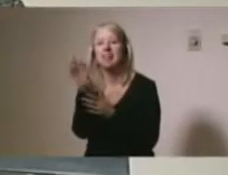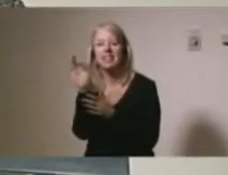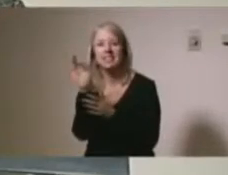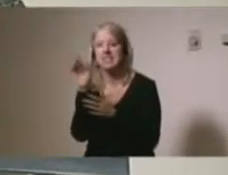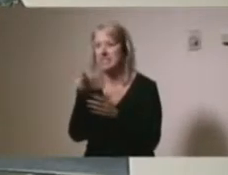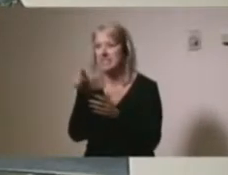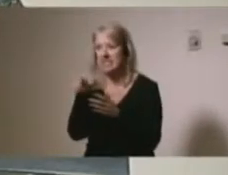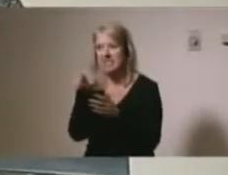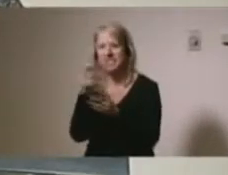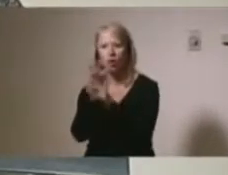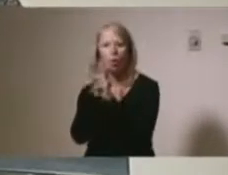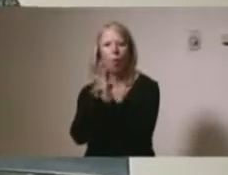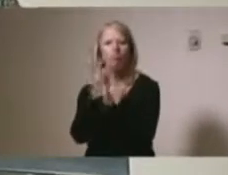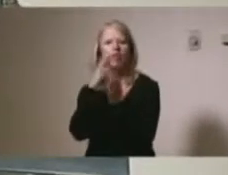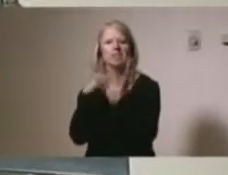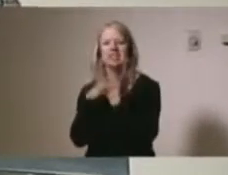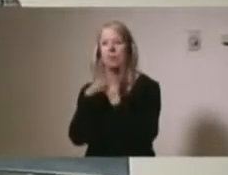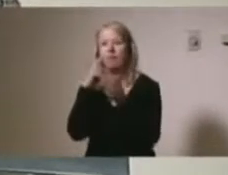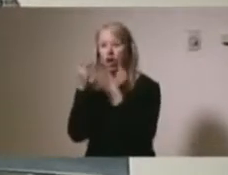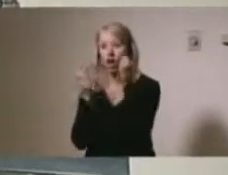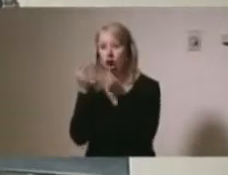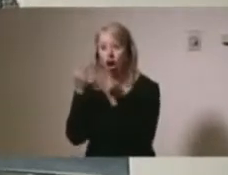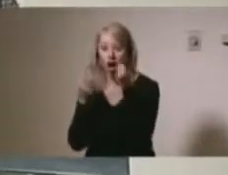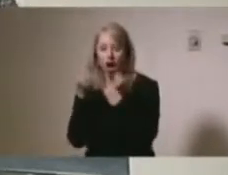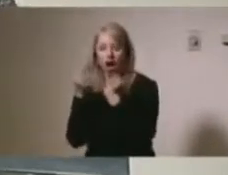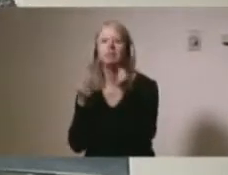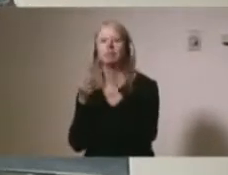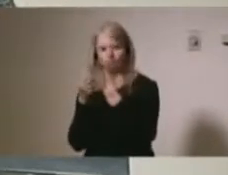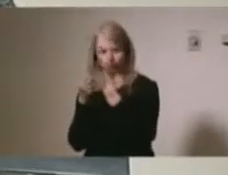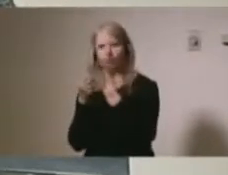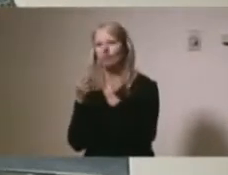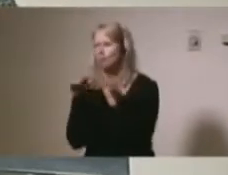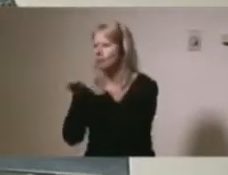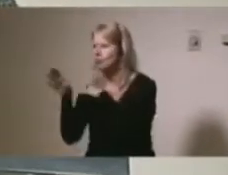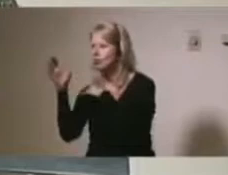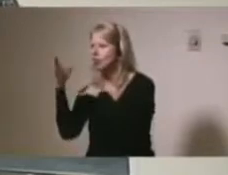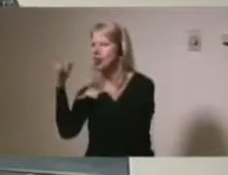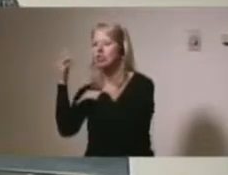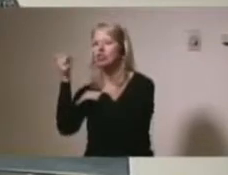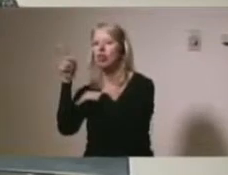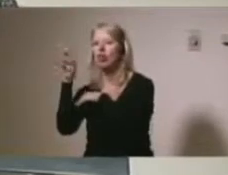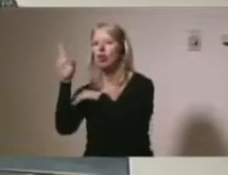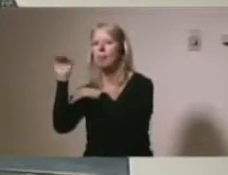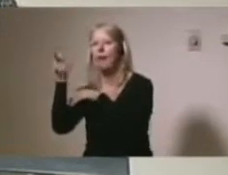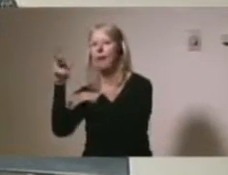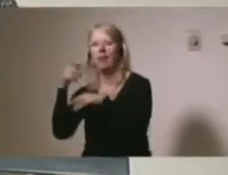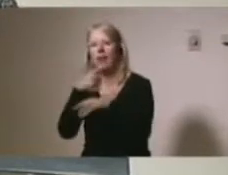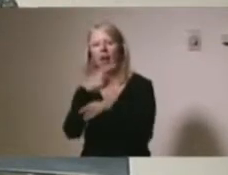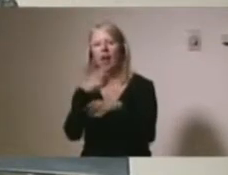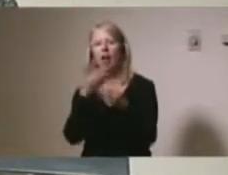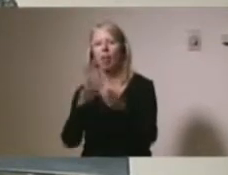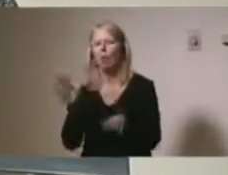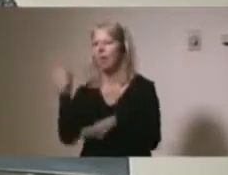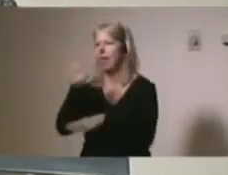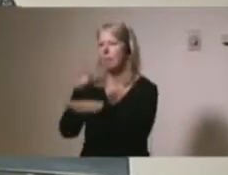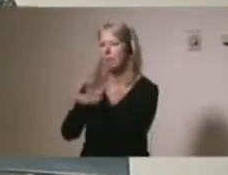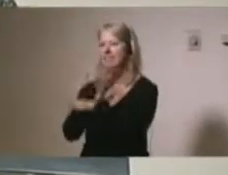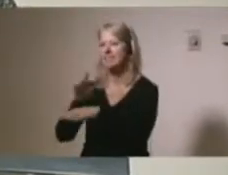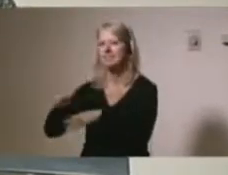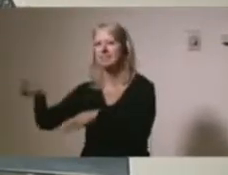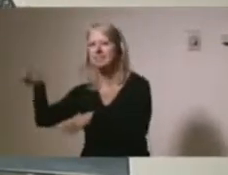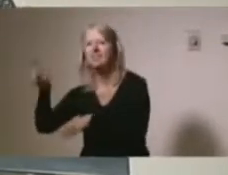needed loans for a car, for example, they'd go to the chartered banks and we'd lose them. So we've seen an aging